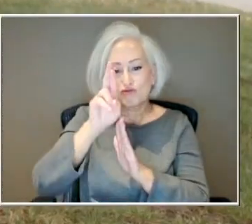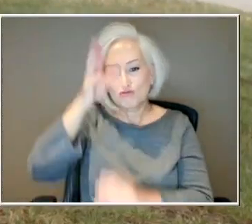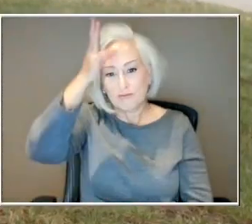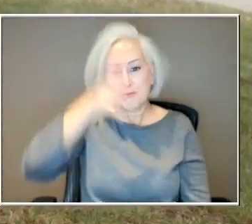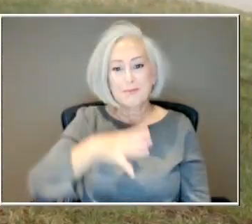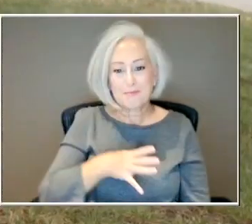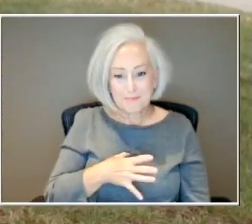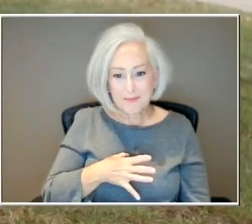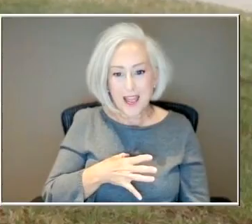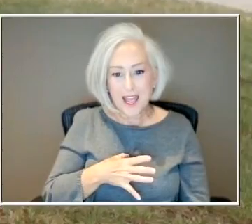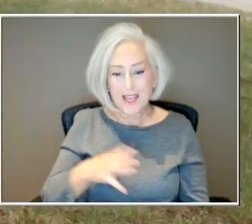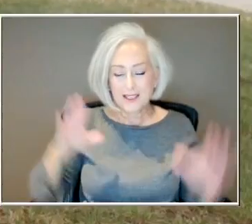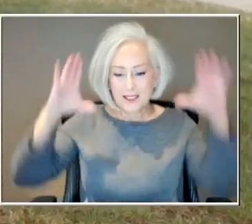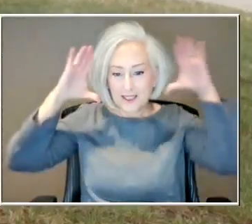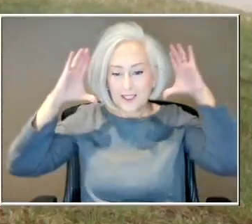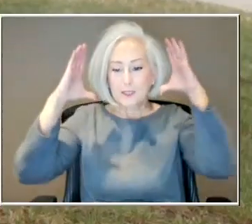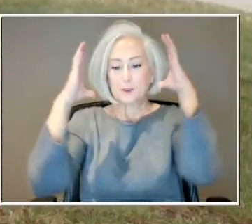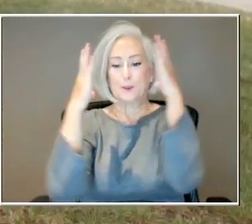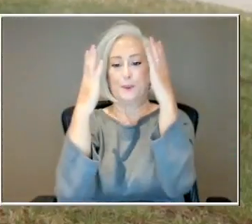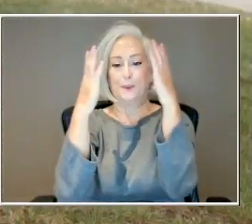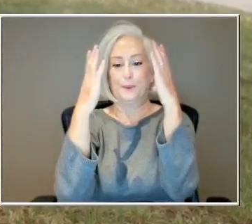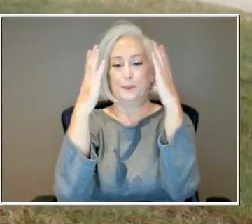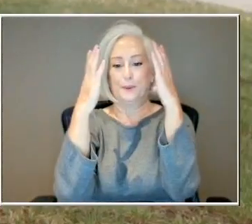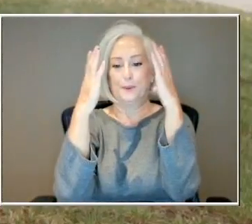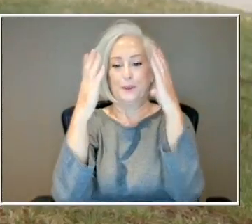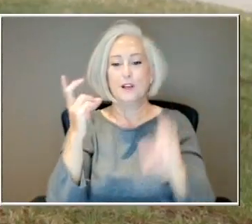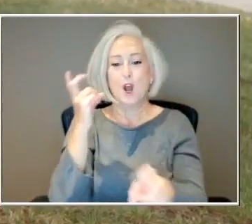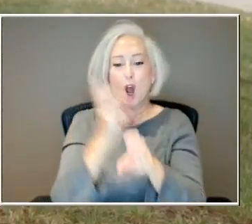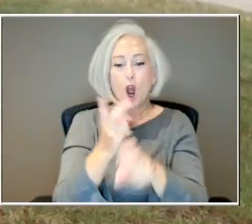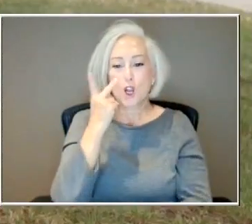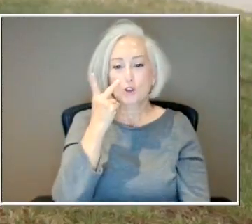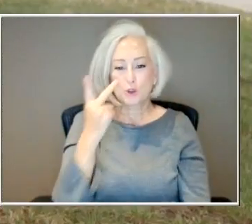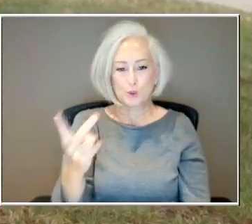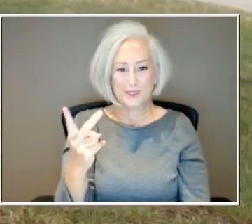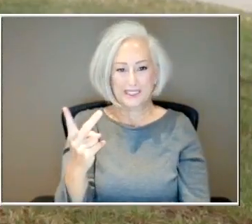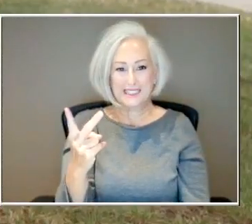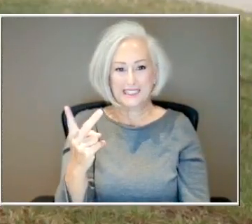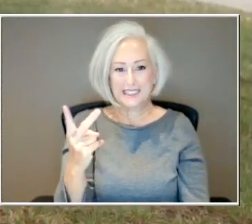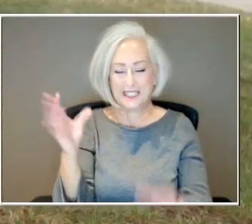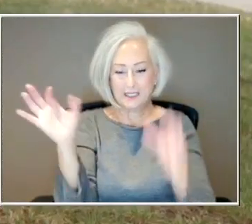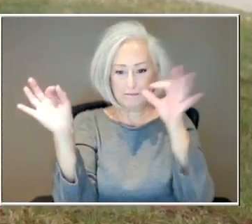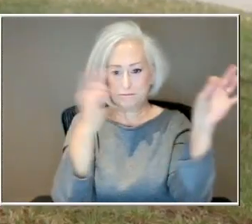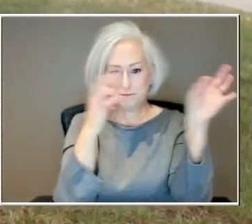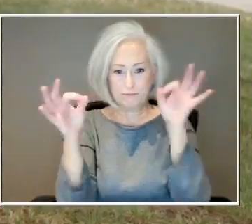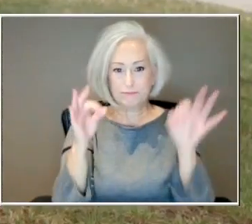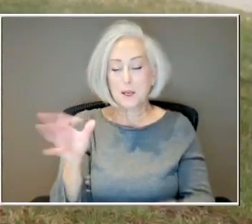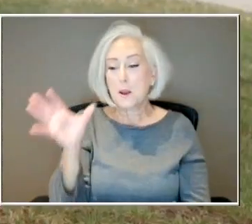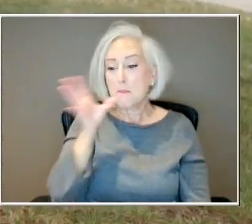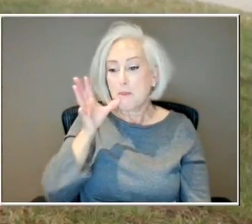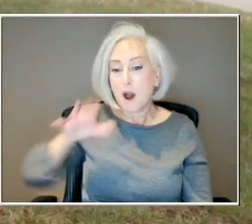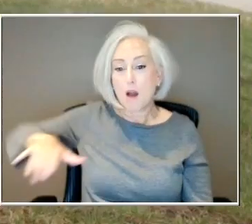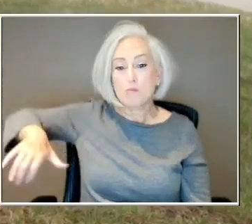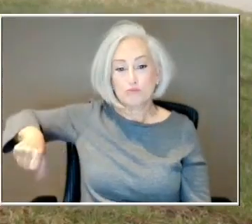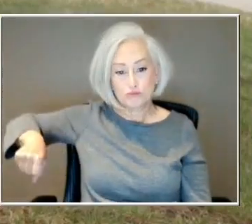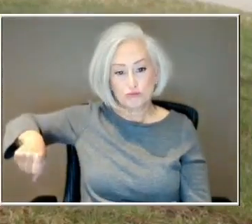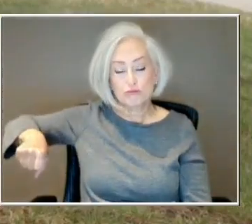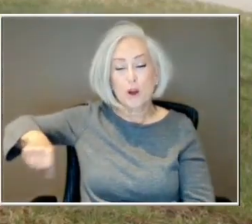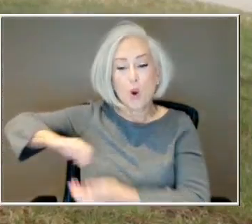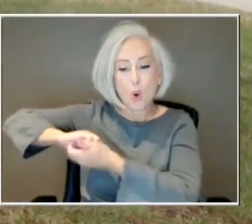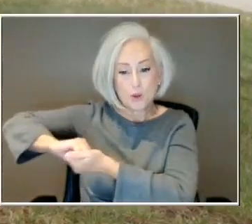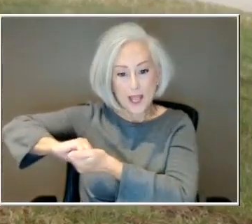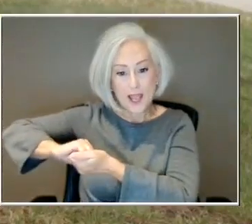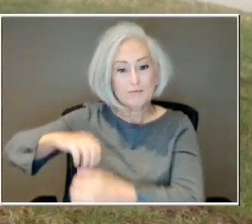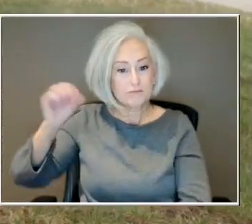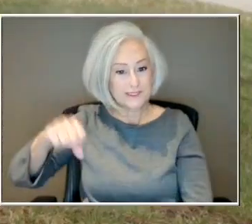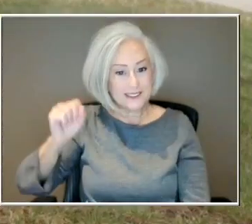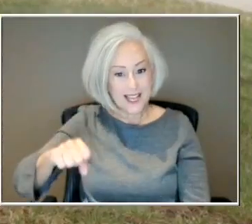barely any ability to see out of that whatsoever. So his mom's holding his hand, but I would guess most parents would tell you they can remember when